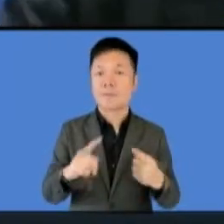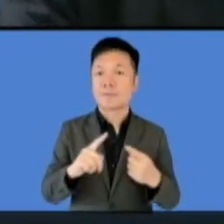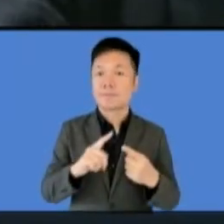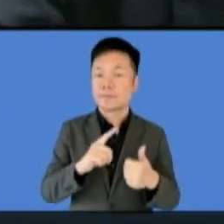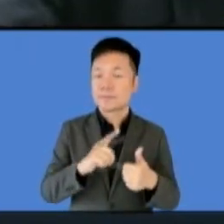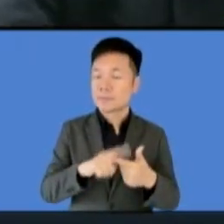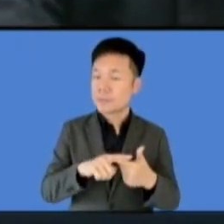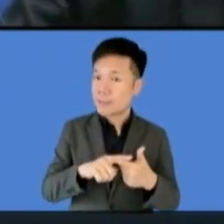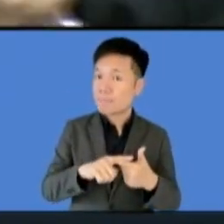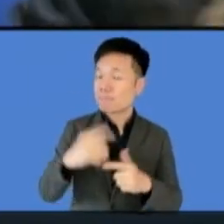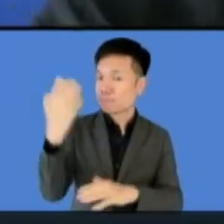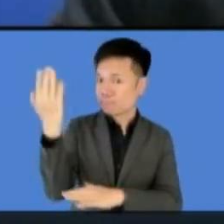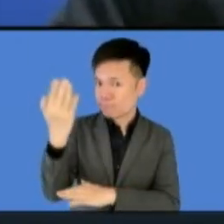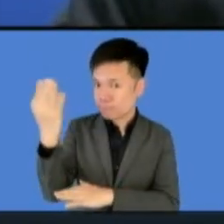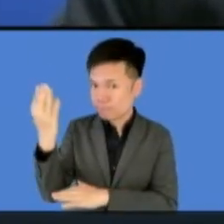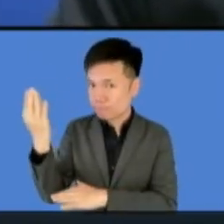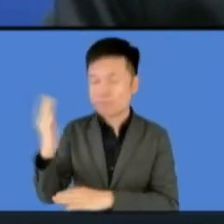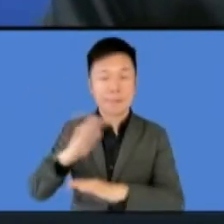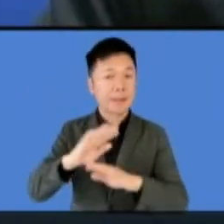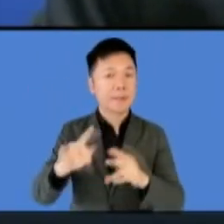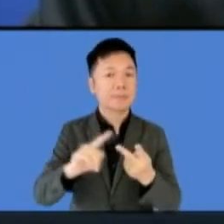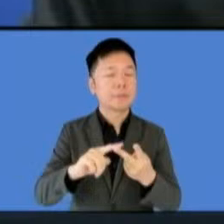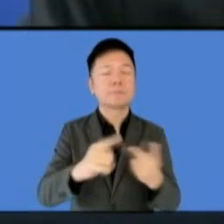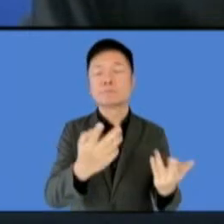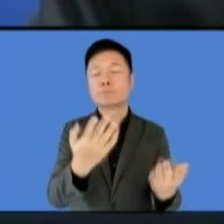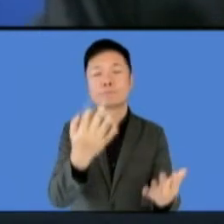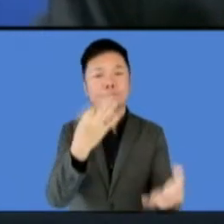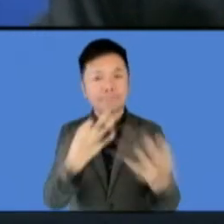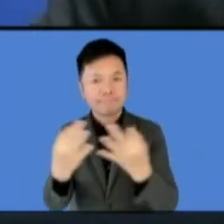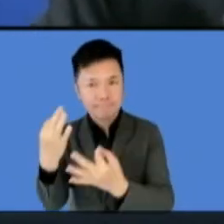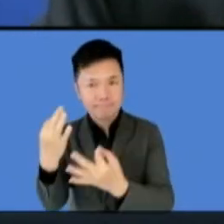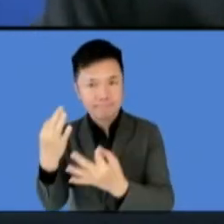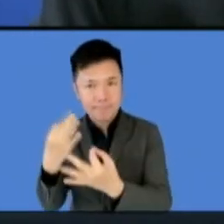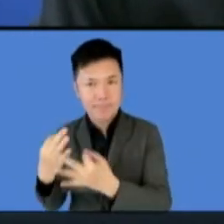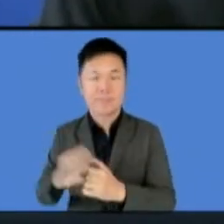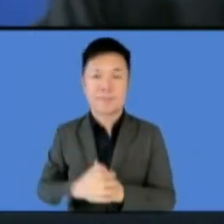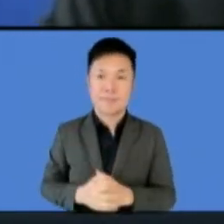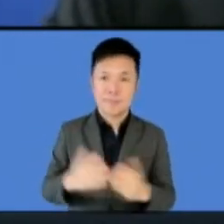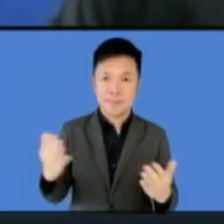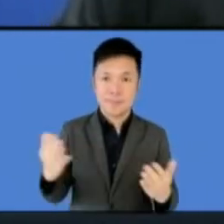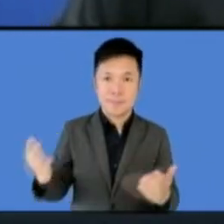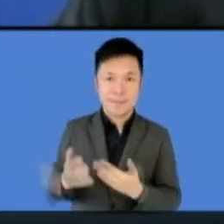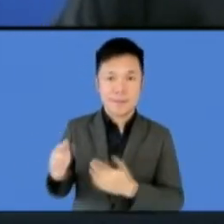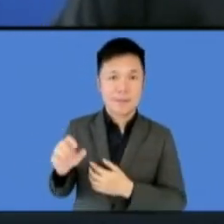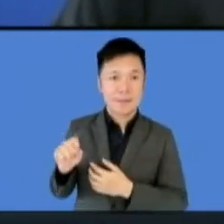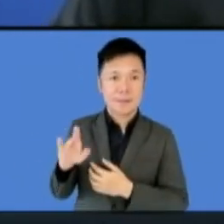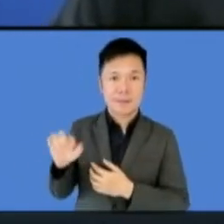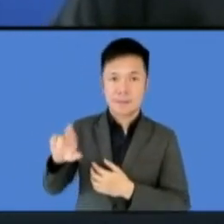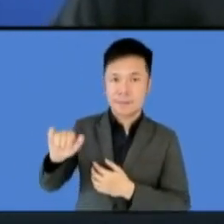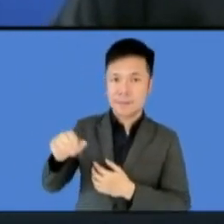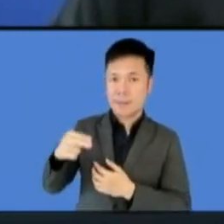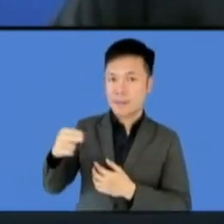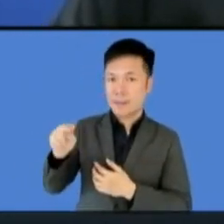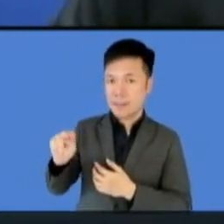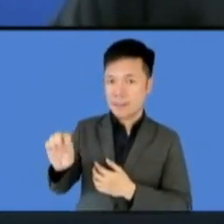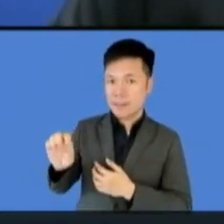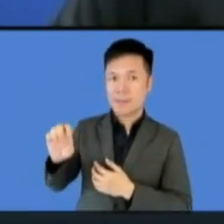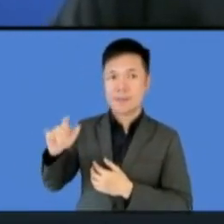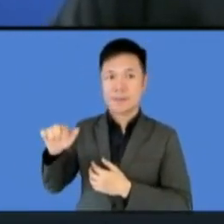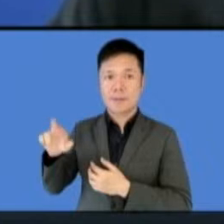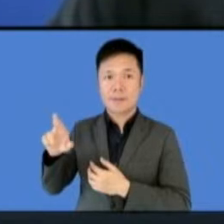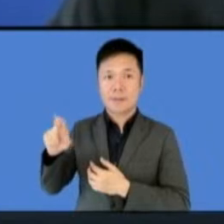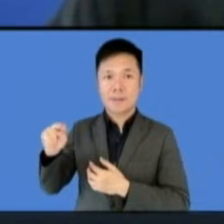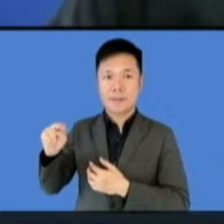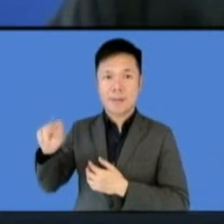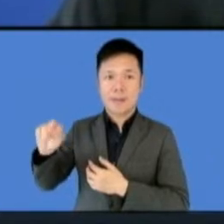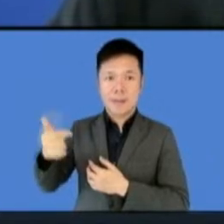floor. I have the pleasure to invite Ms. Sabine Henning, Chief Sustainable Demographic Transition Sections